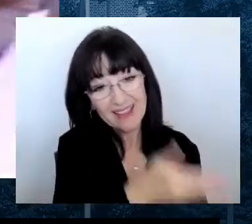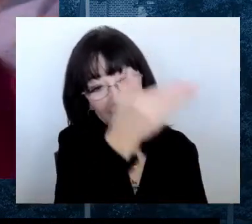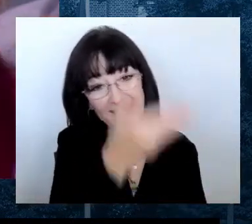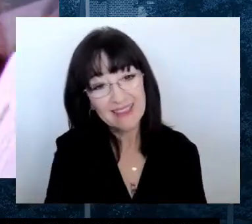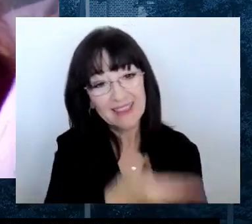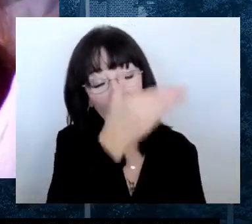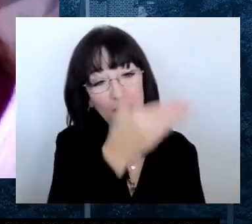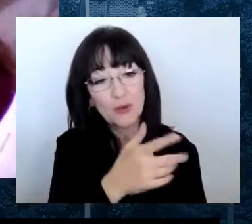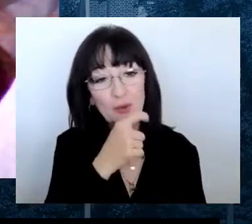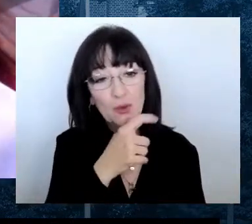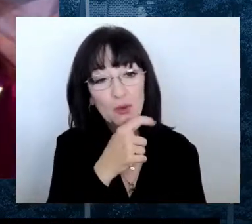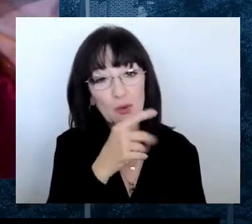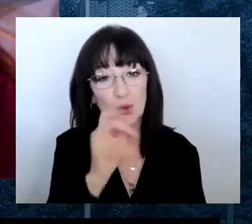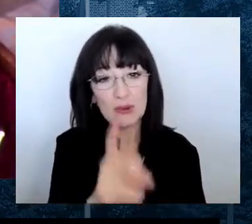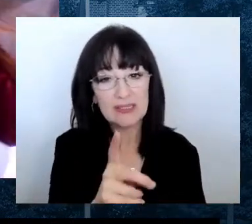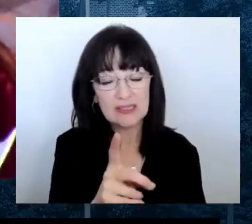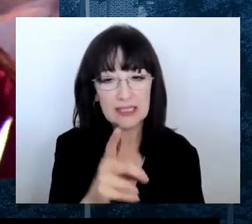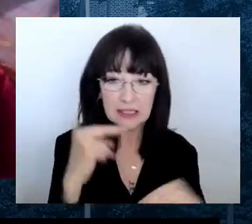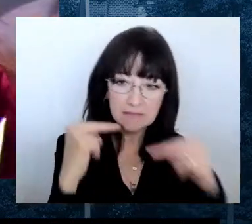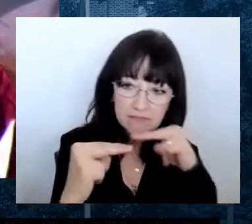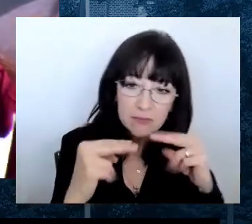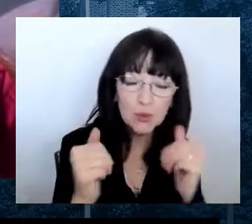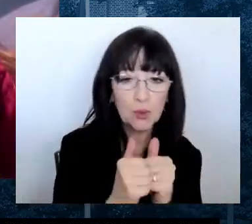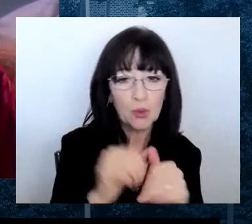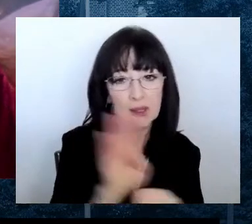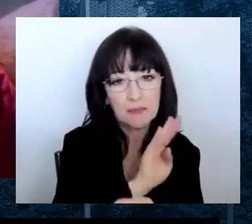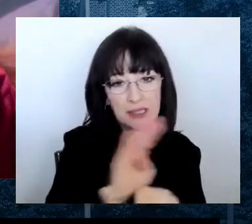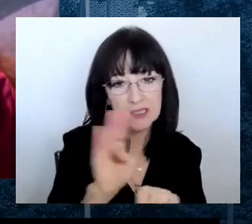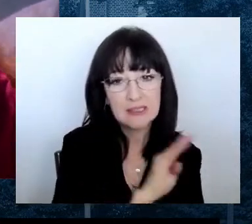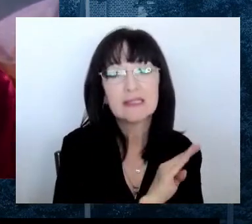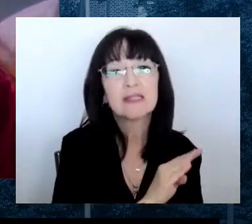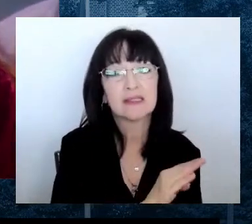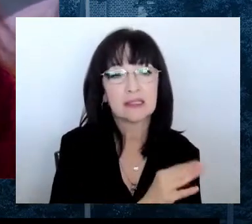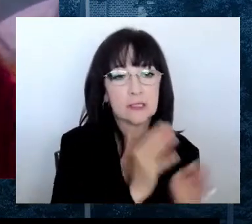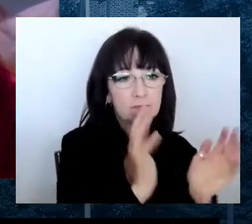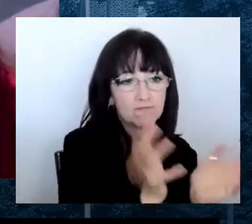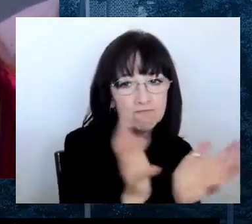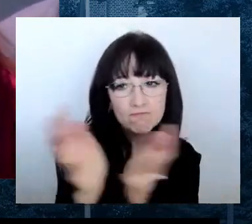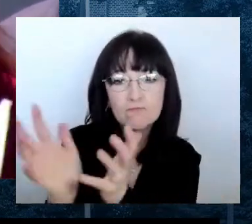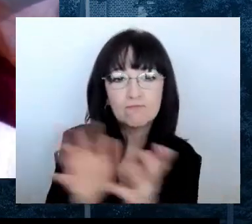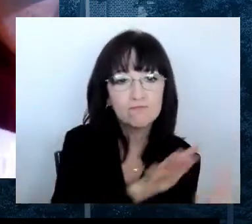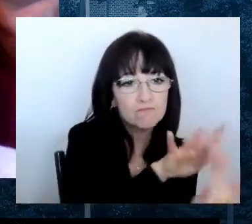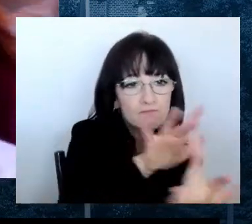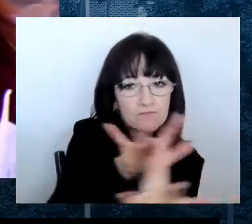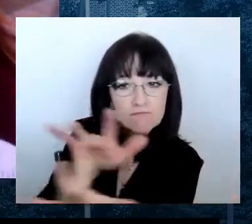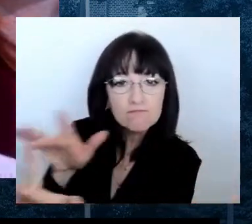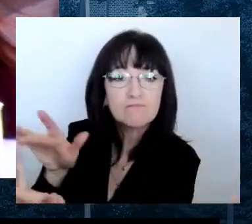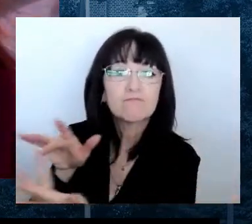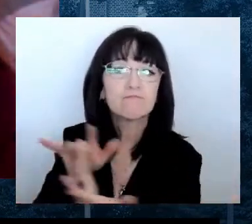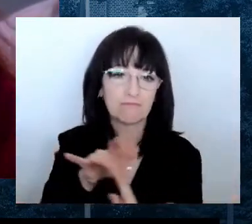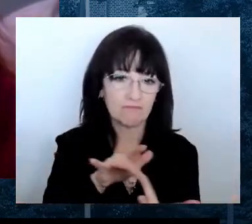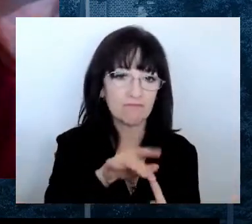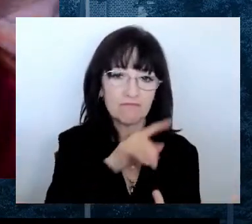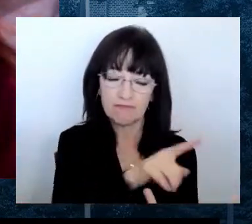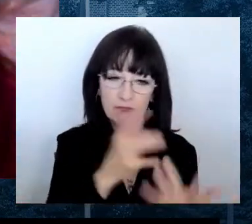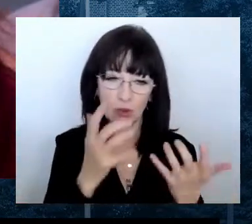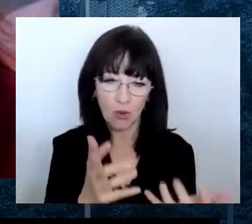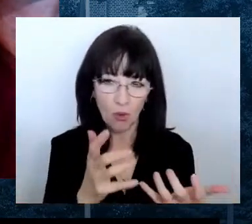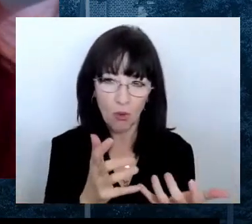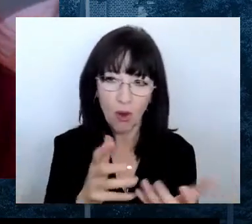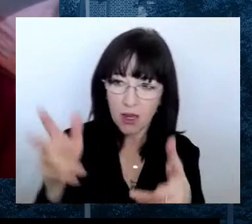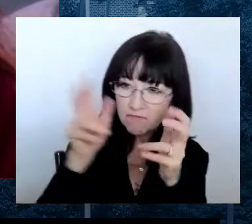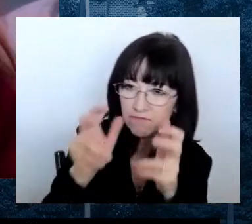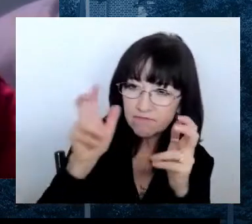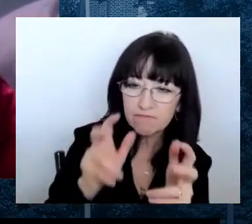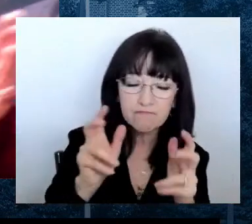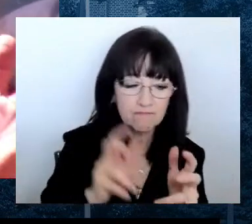down the state, negotiating with business, negotiating with families to get it right. I will turn that over now to Senator